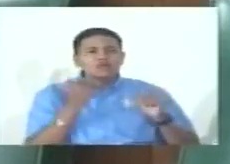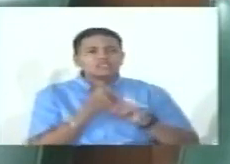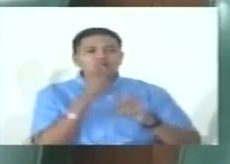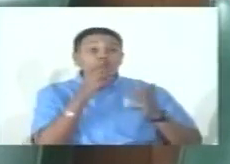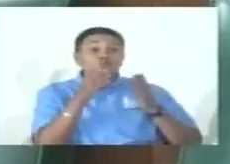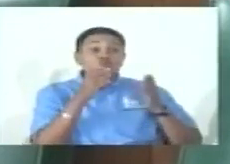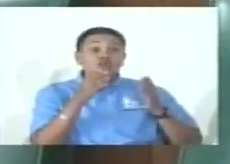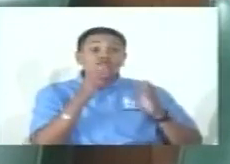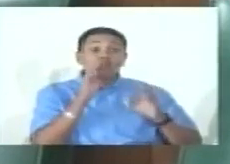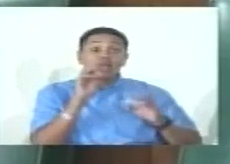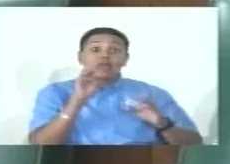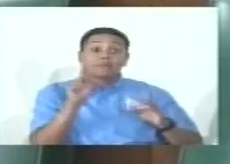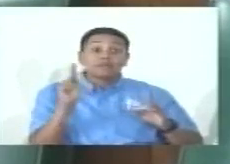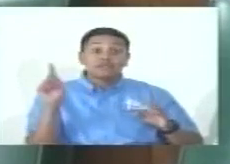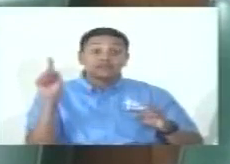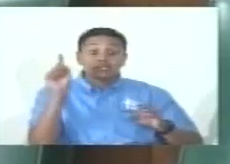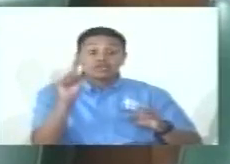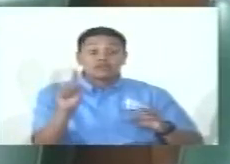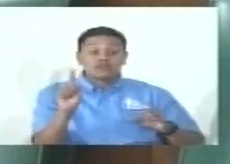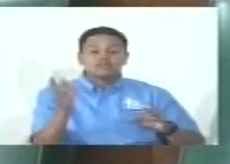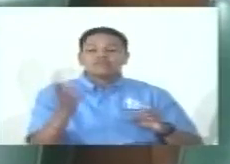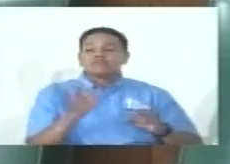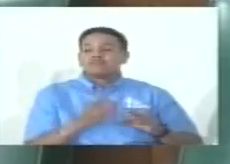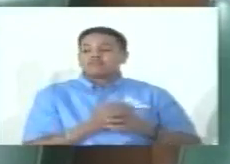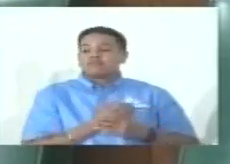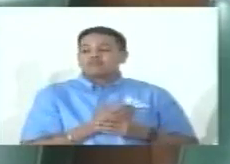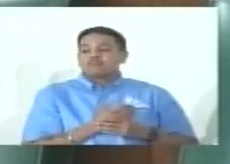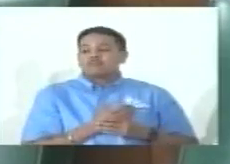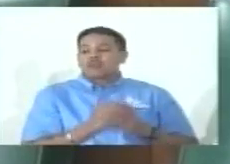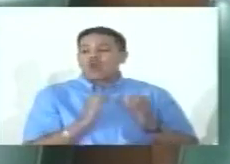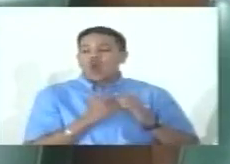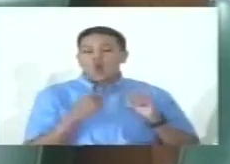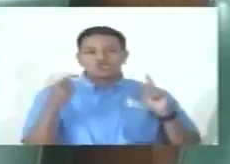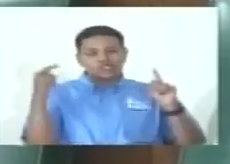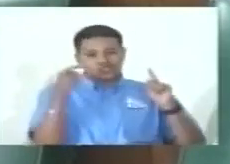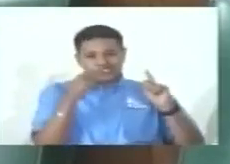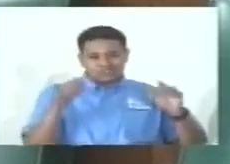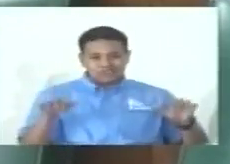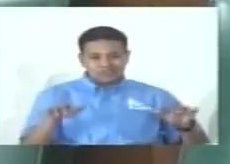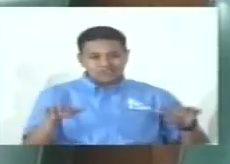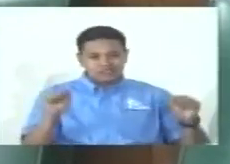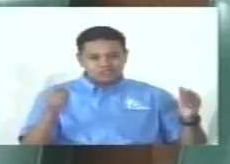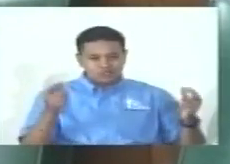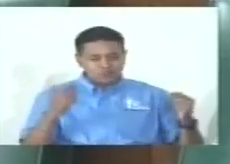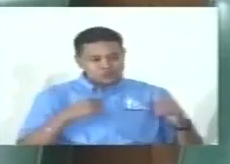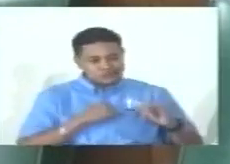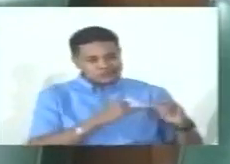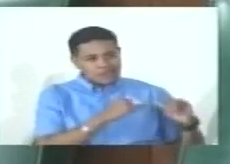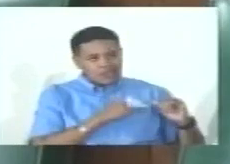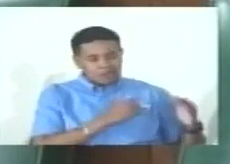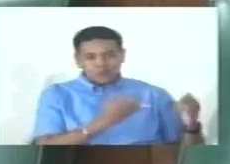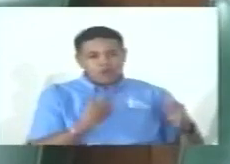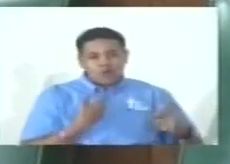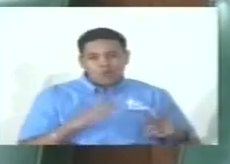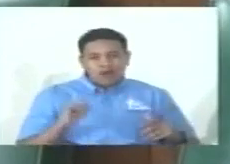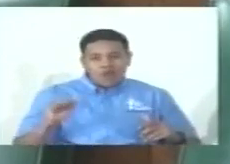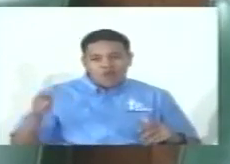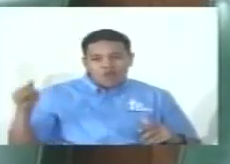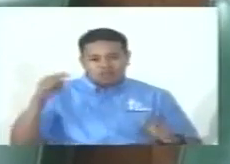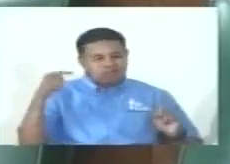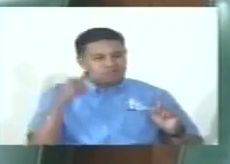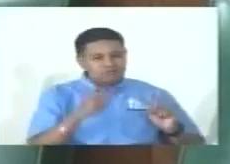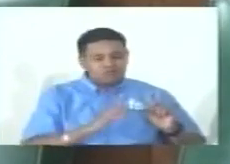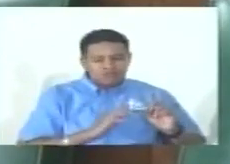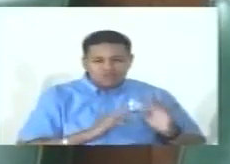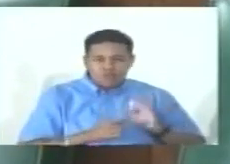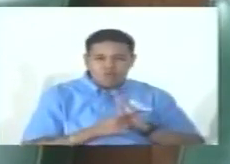in that capacity, it is how she did it that I would want to do it.